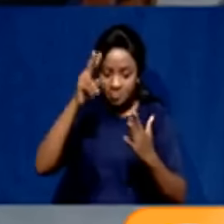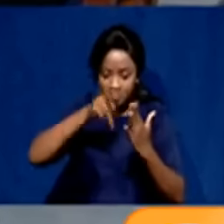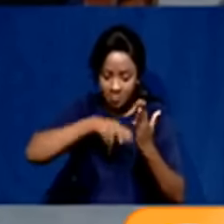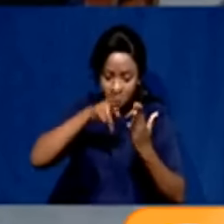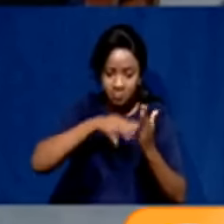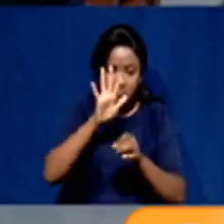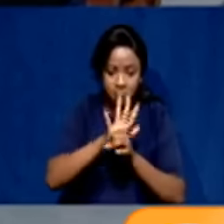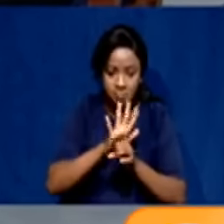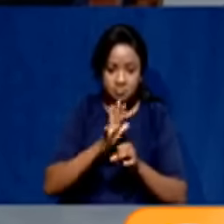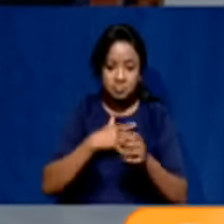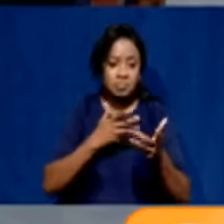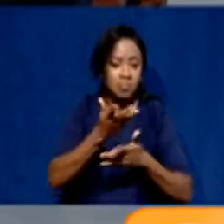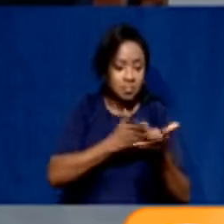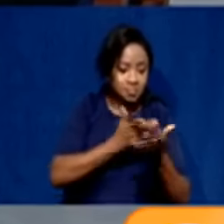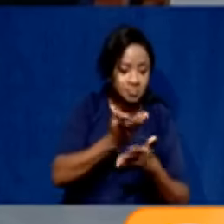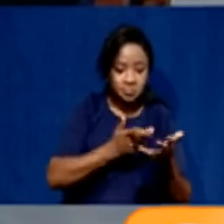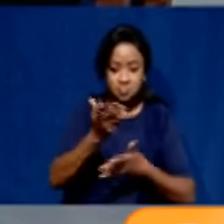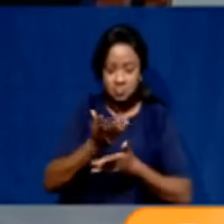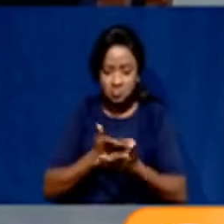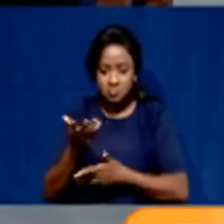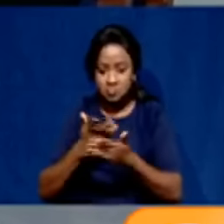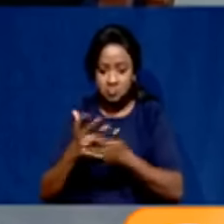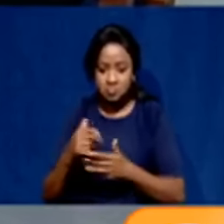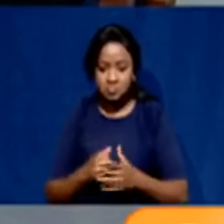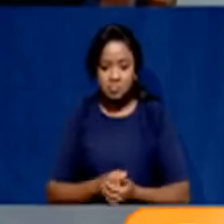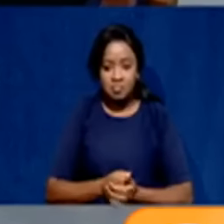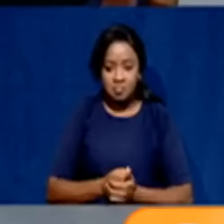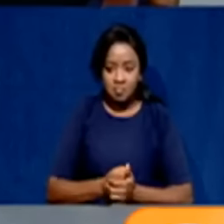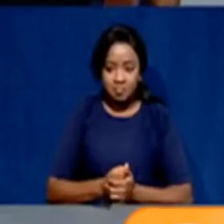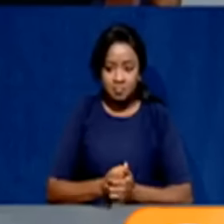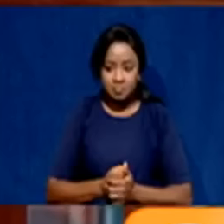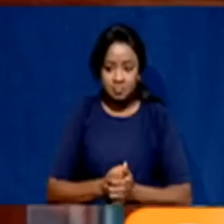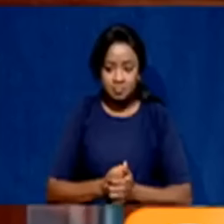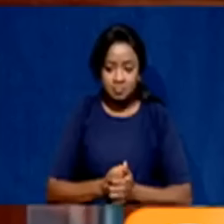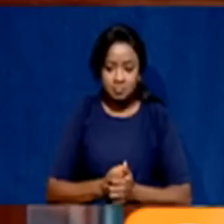He engages. And then, you know, if you go to,